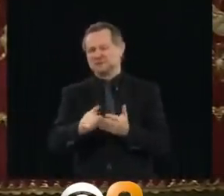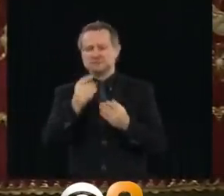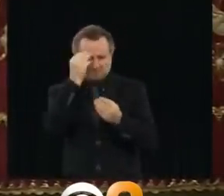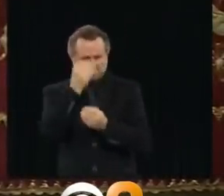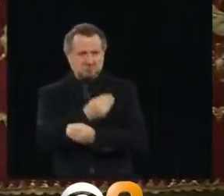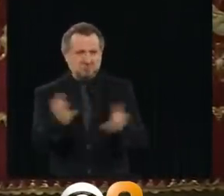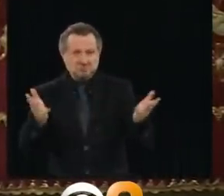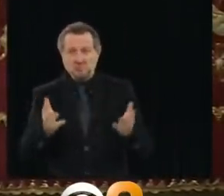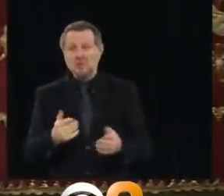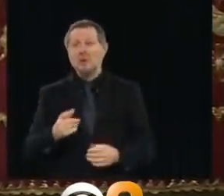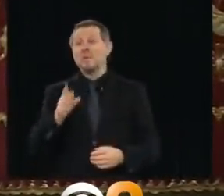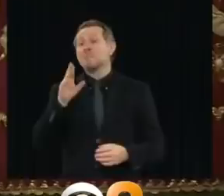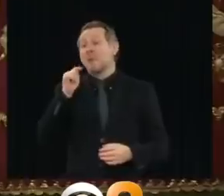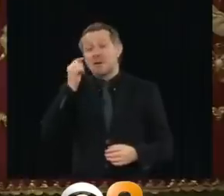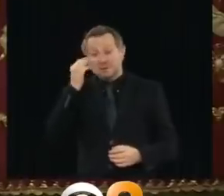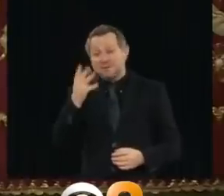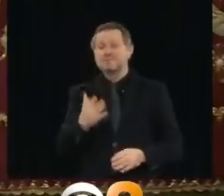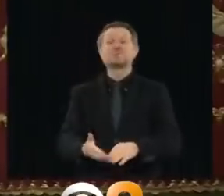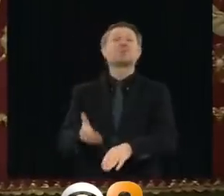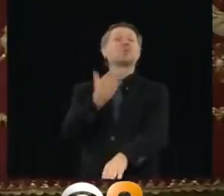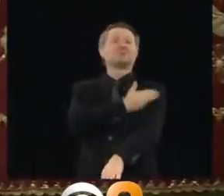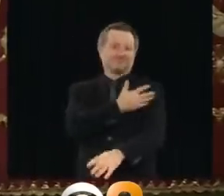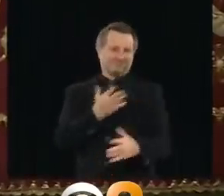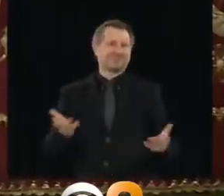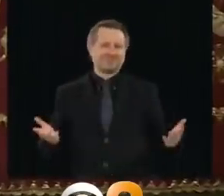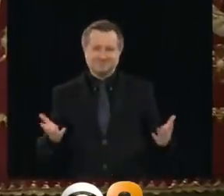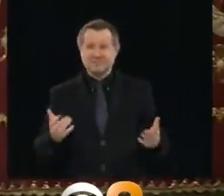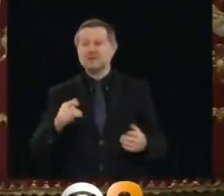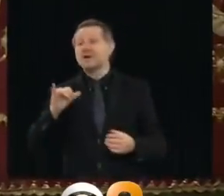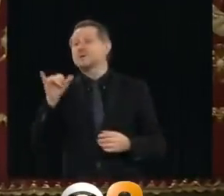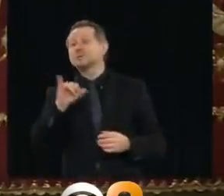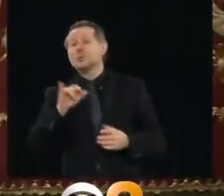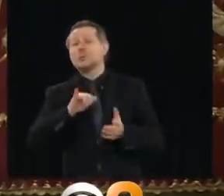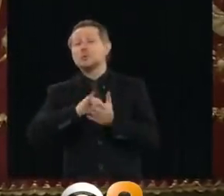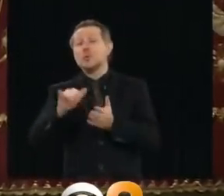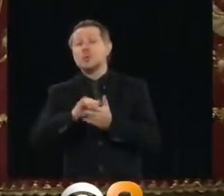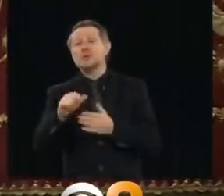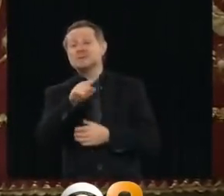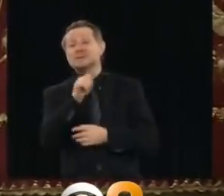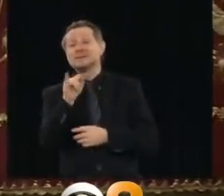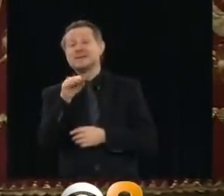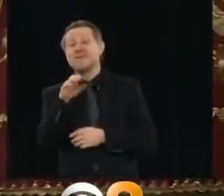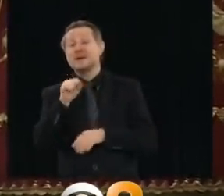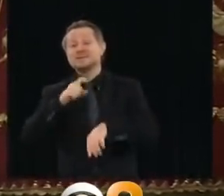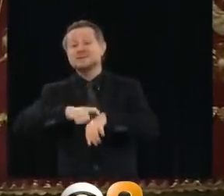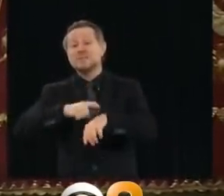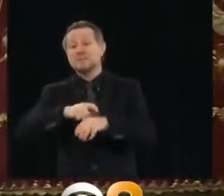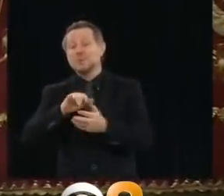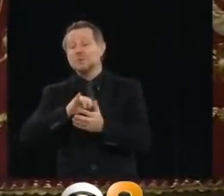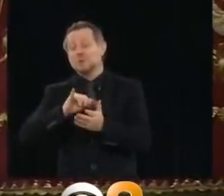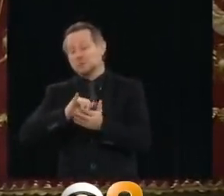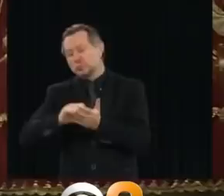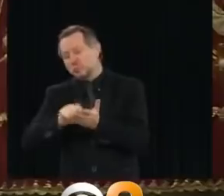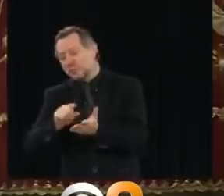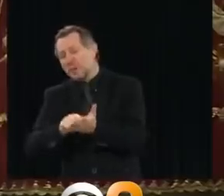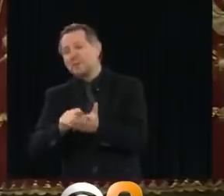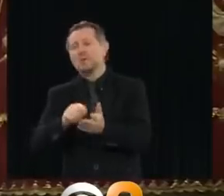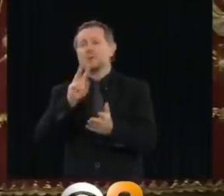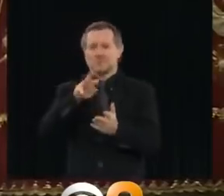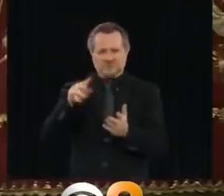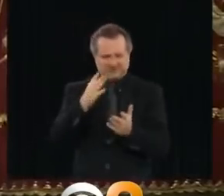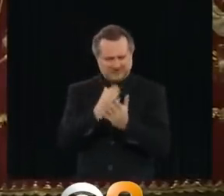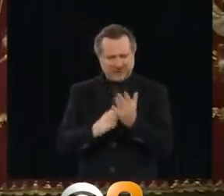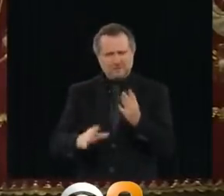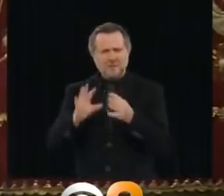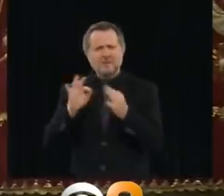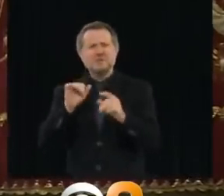there's been tremendous progress in the unemployment system. I'd also note the New York Times reported this morning that there has been suspected fraud attempts on